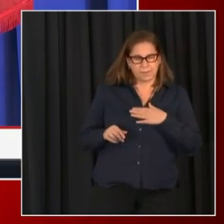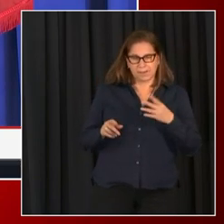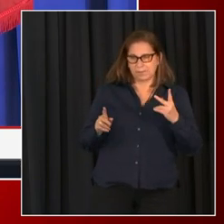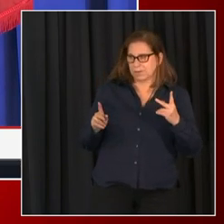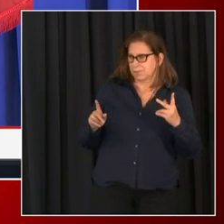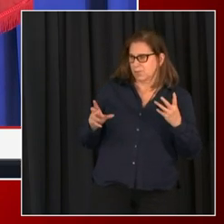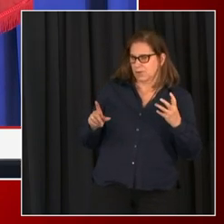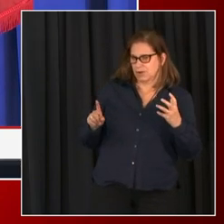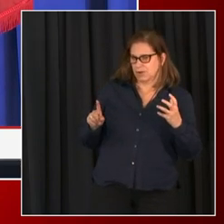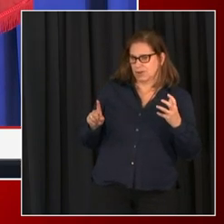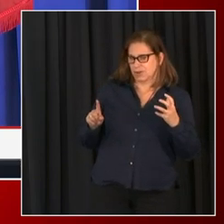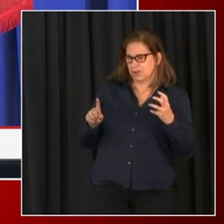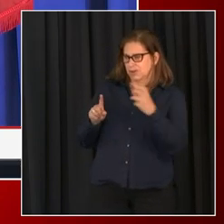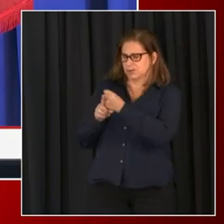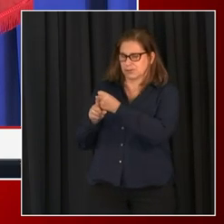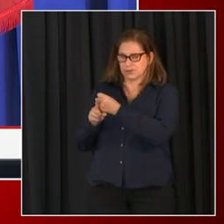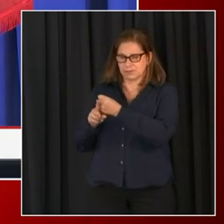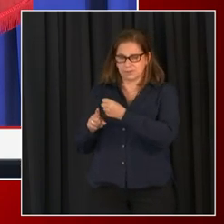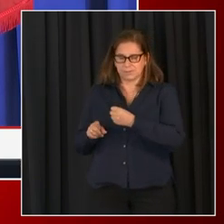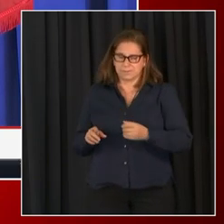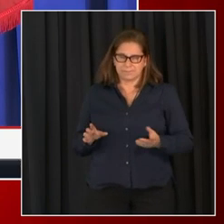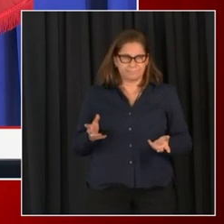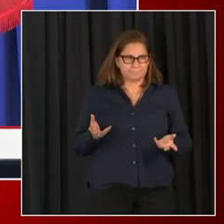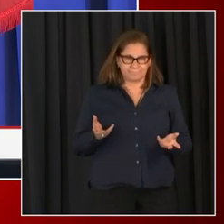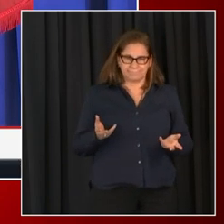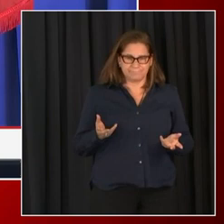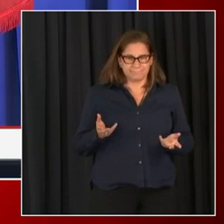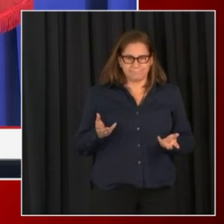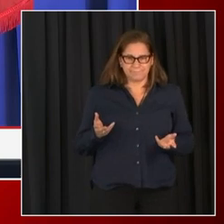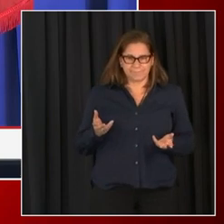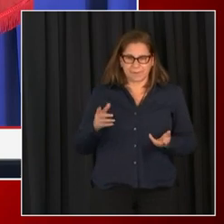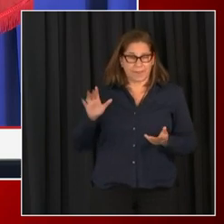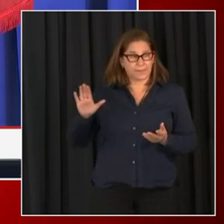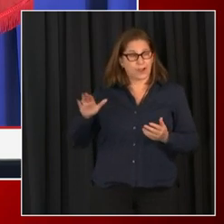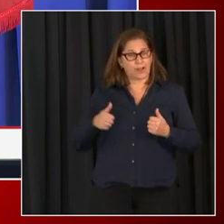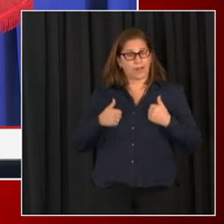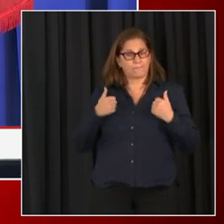decisions sometimes, and their lives shouldn't be put in danger